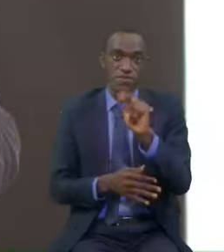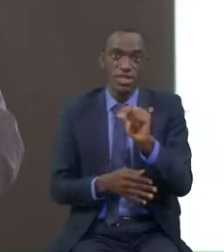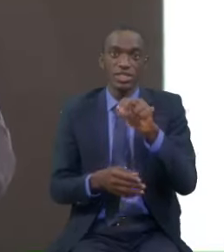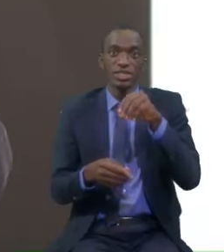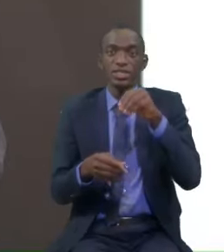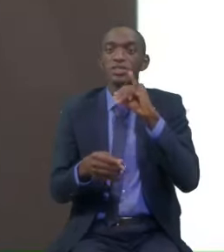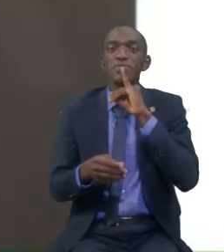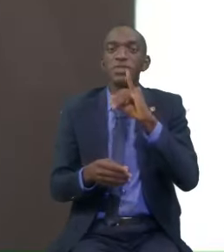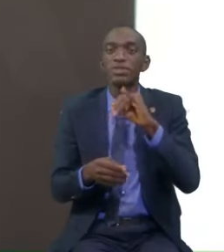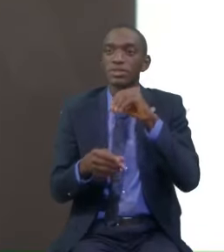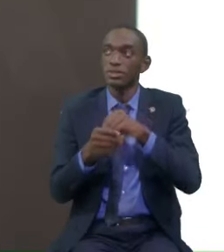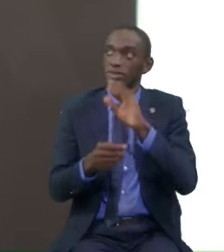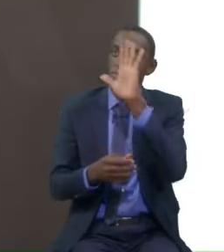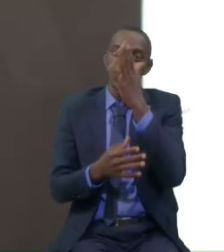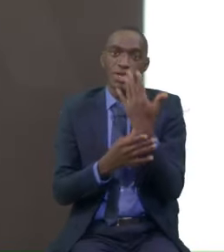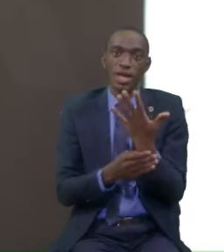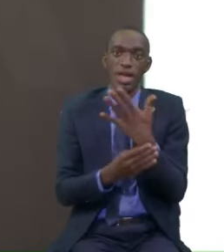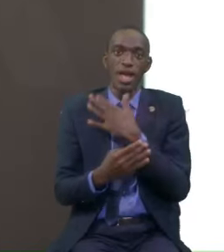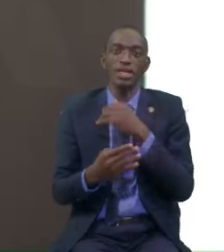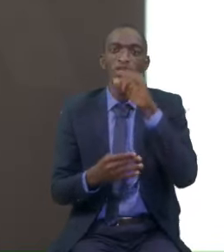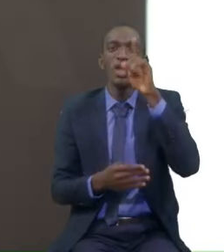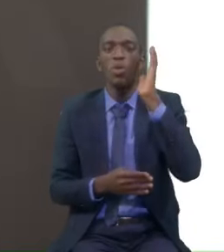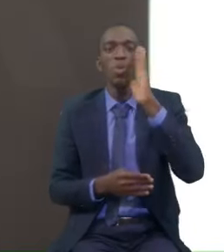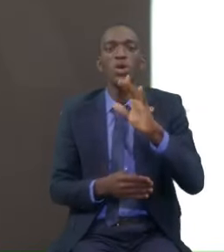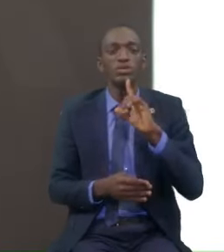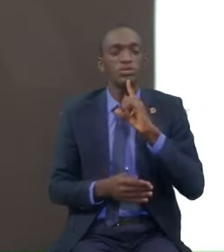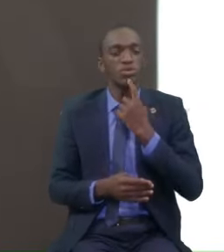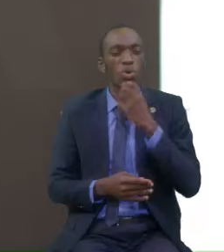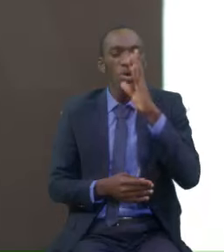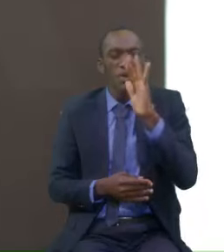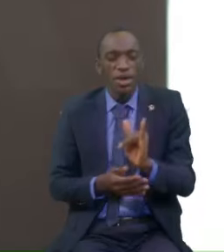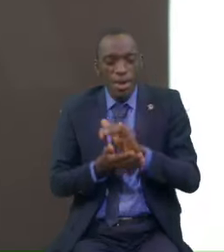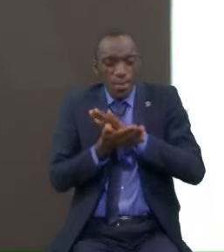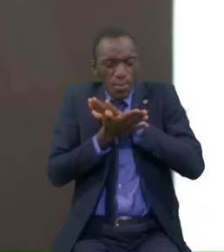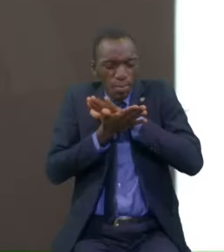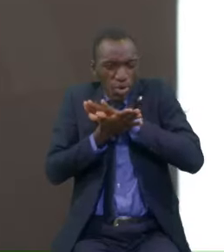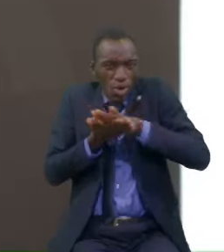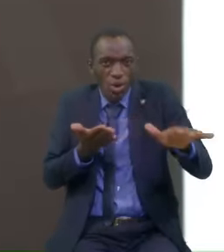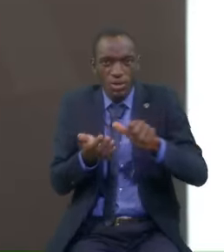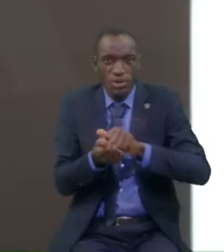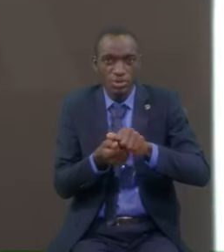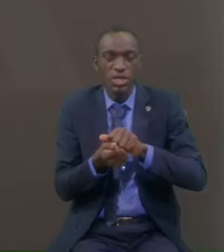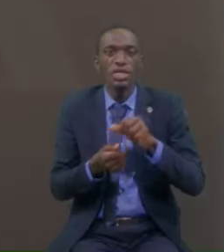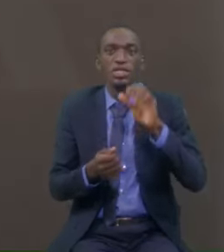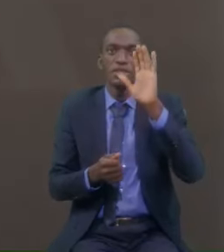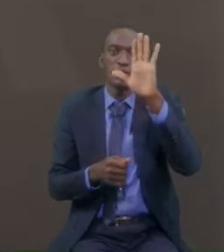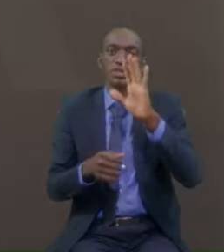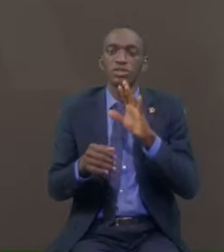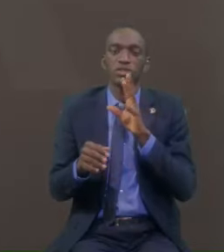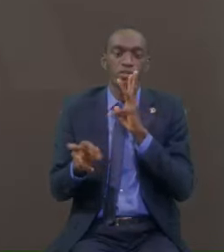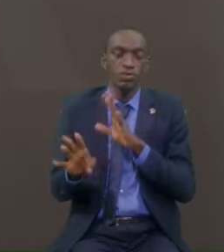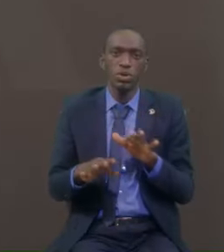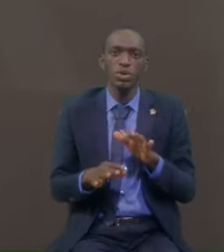purge his floor. As the floor of my heart been purged,